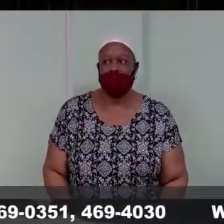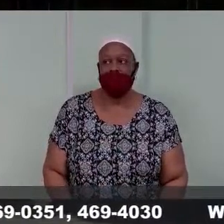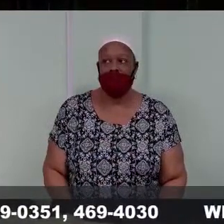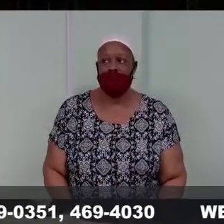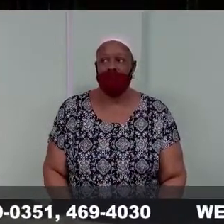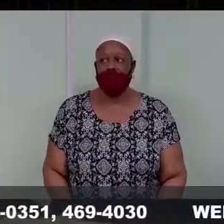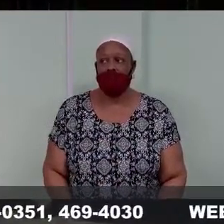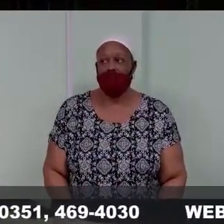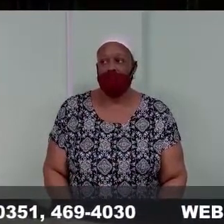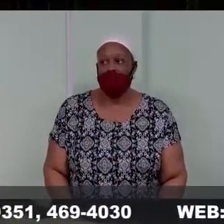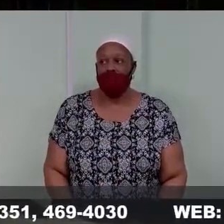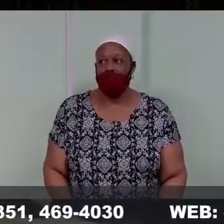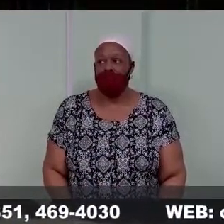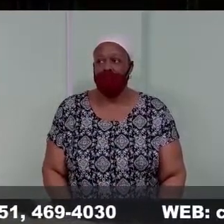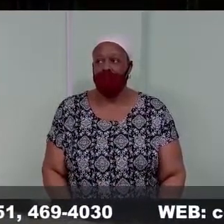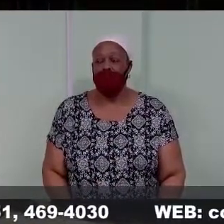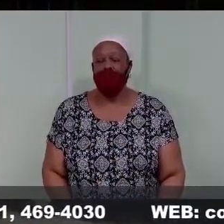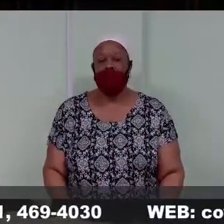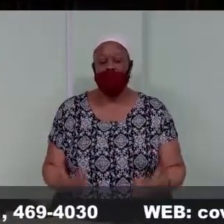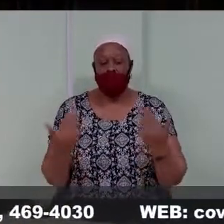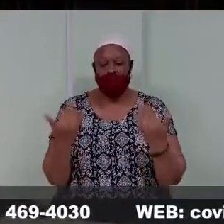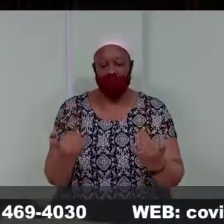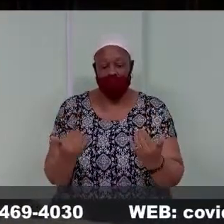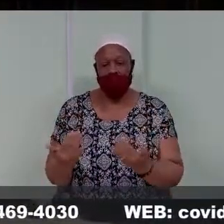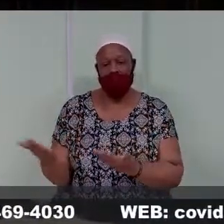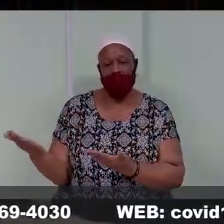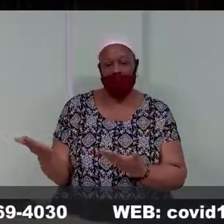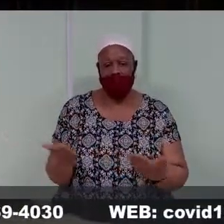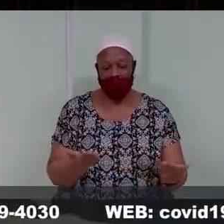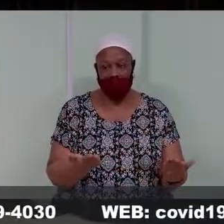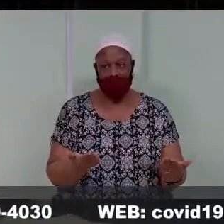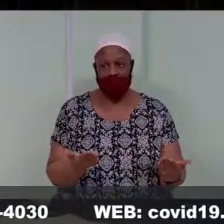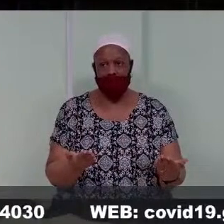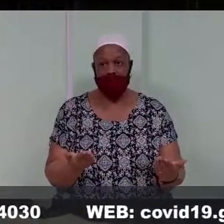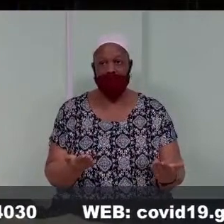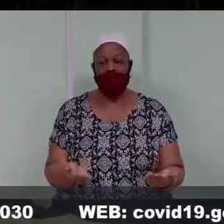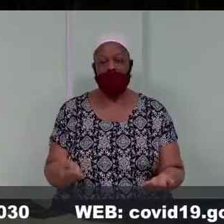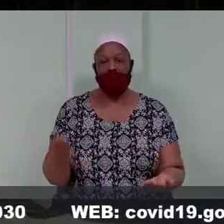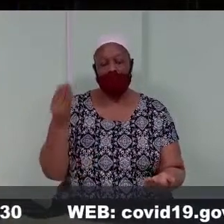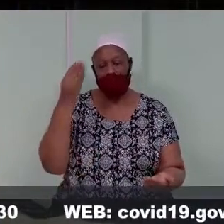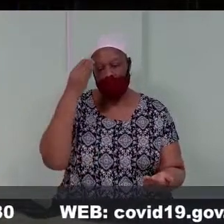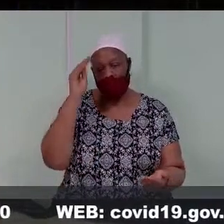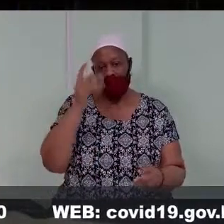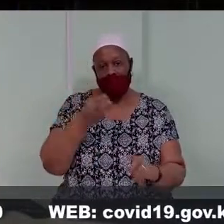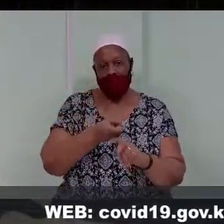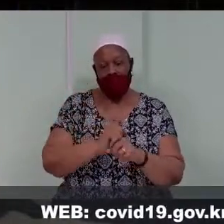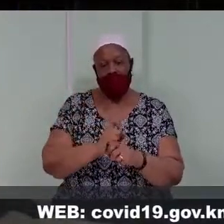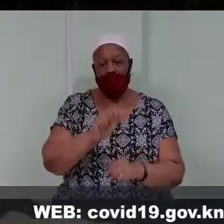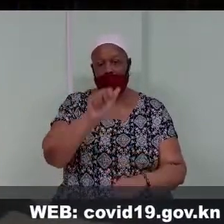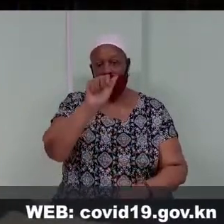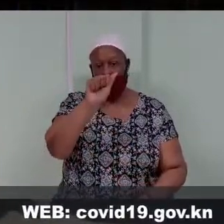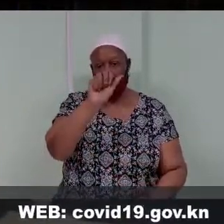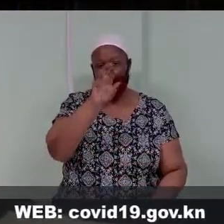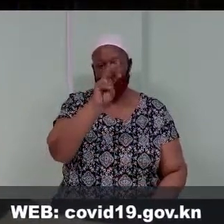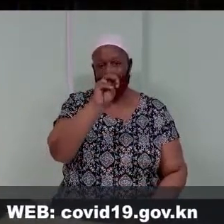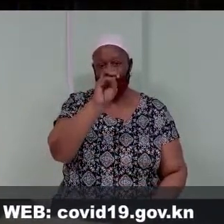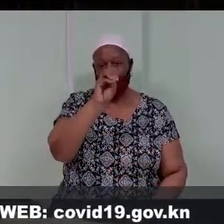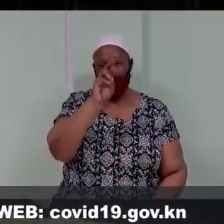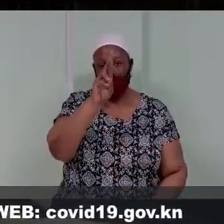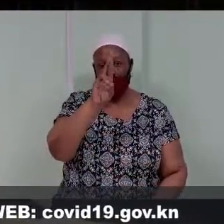I would like to invite, firstly, Mr. Ernest Amory of